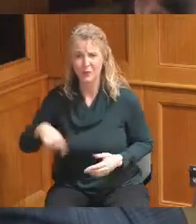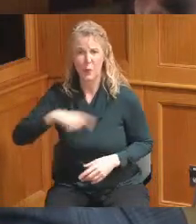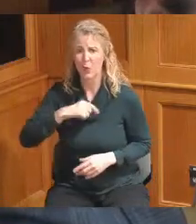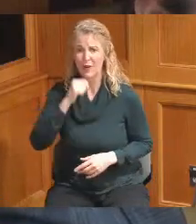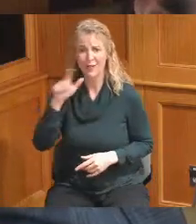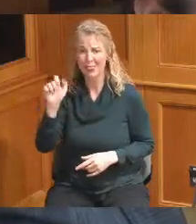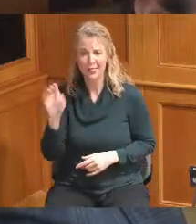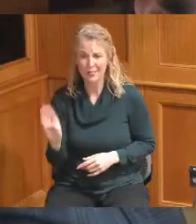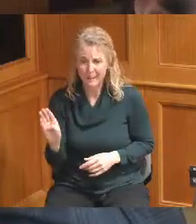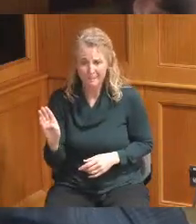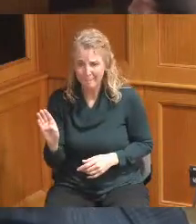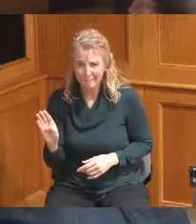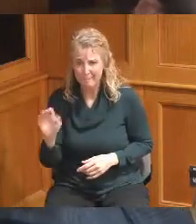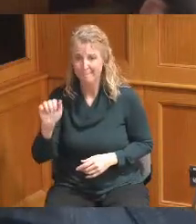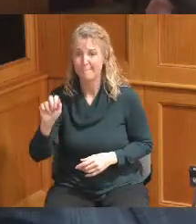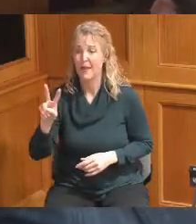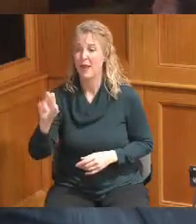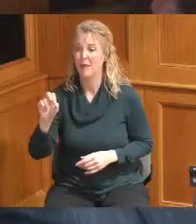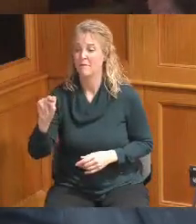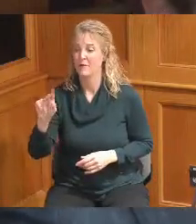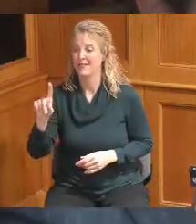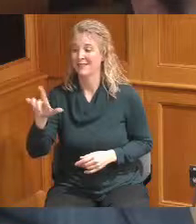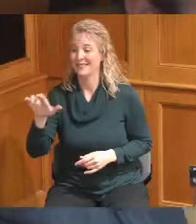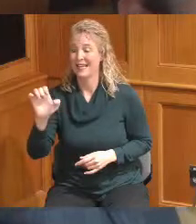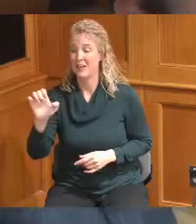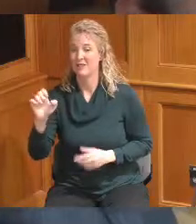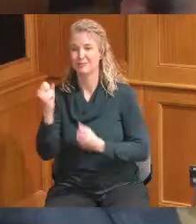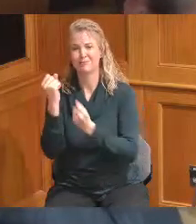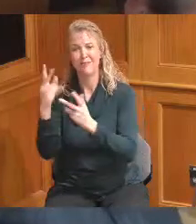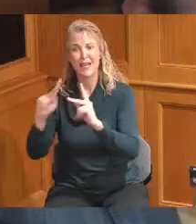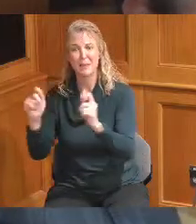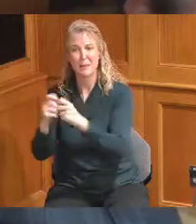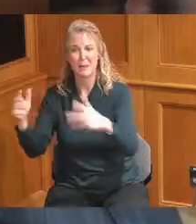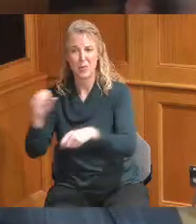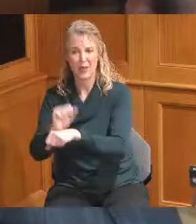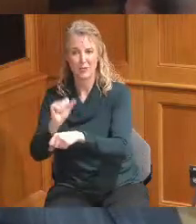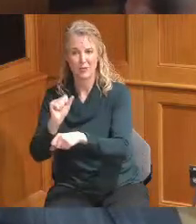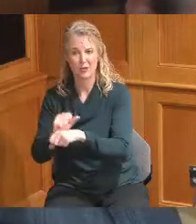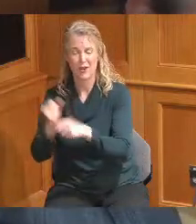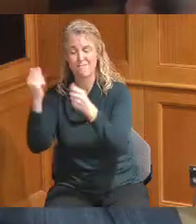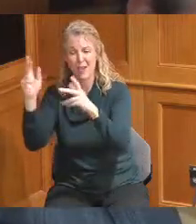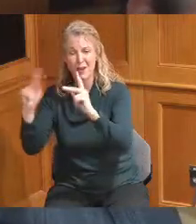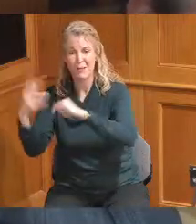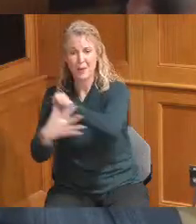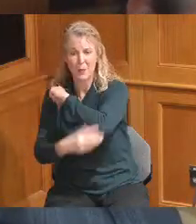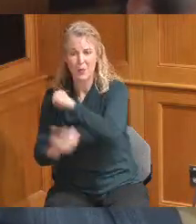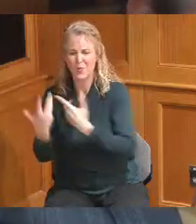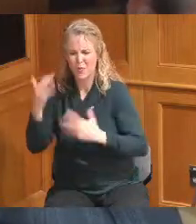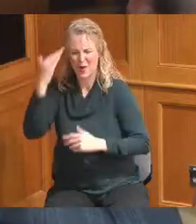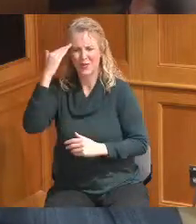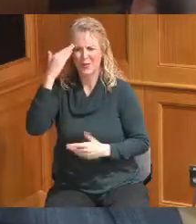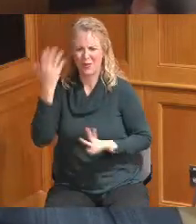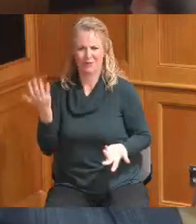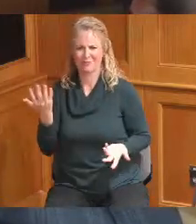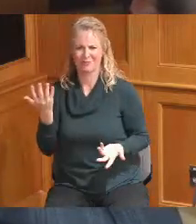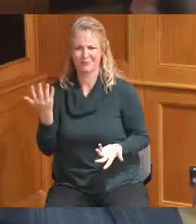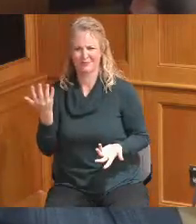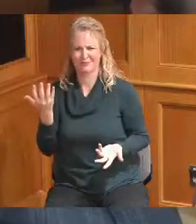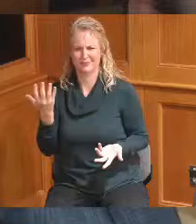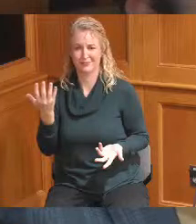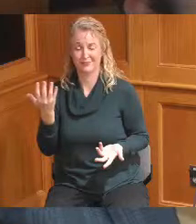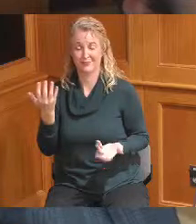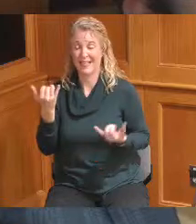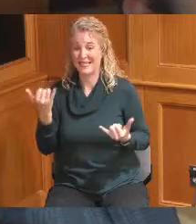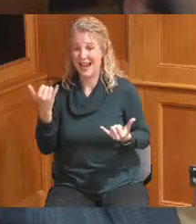rat. Avondale has a high unemployment, a high poverty. We already know the numbers. And